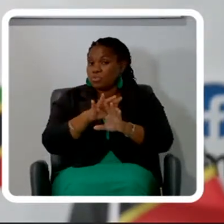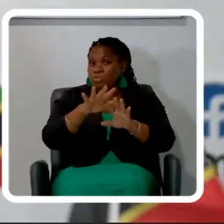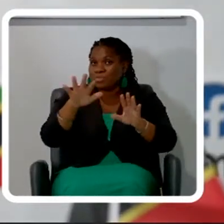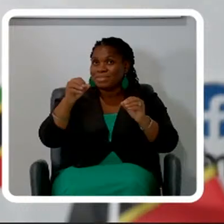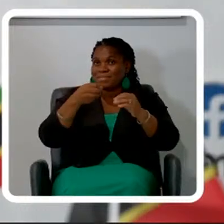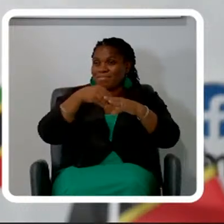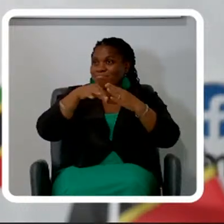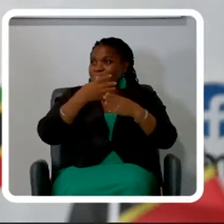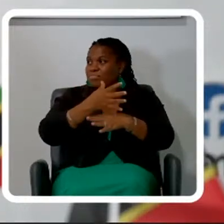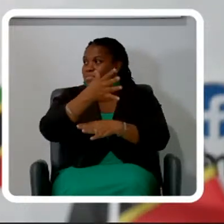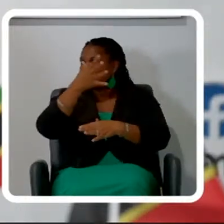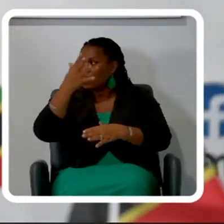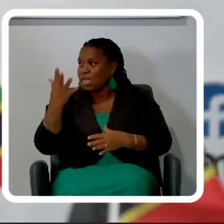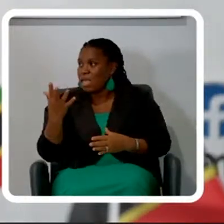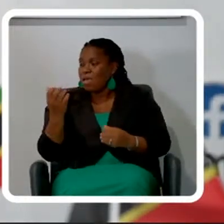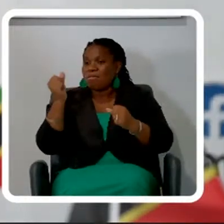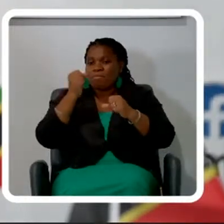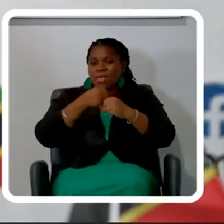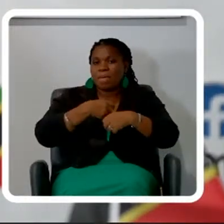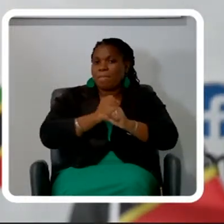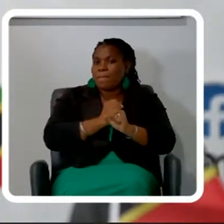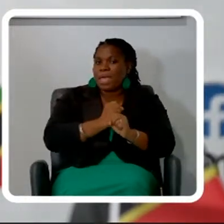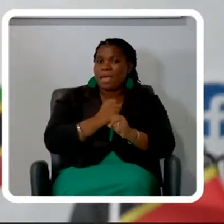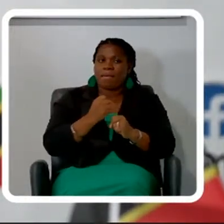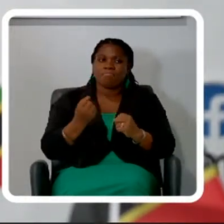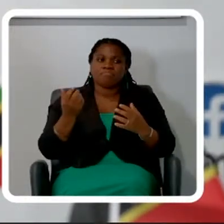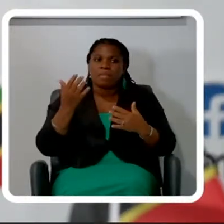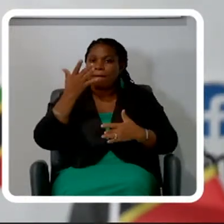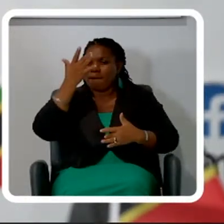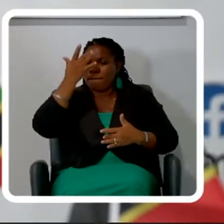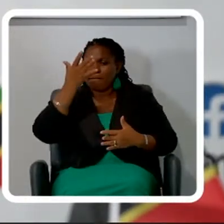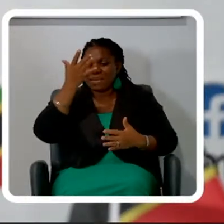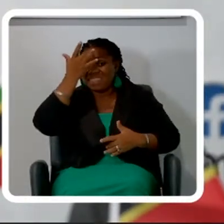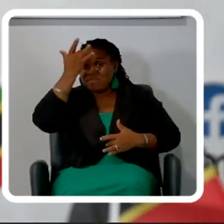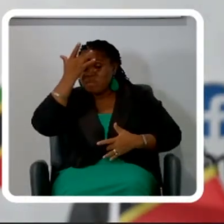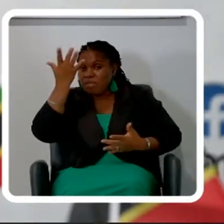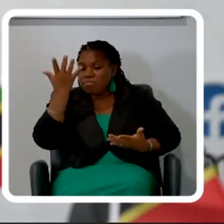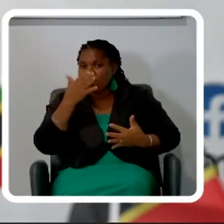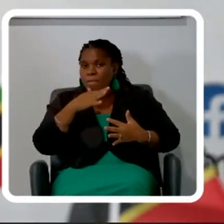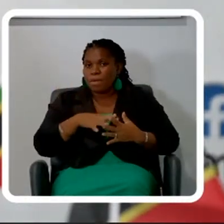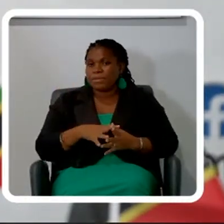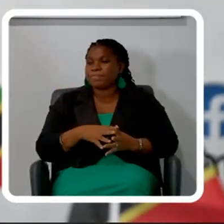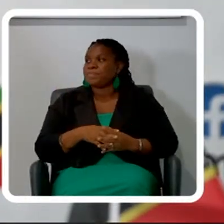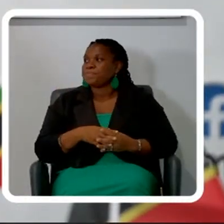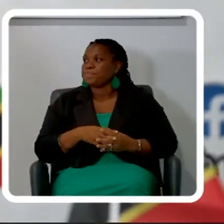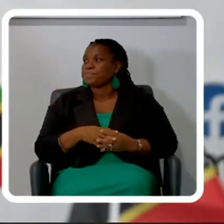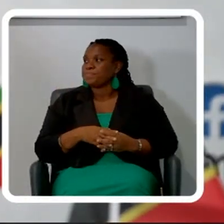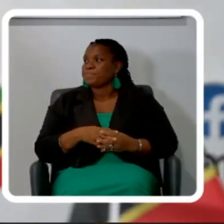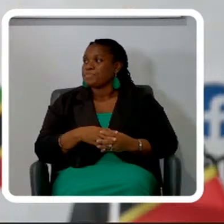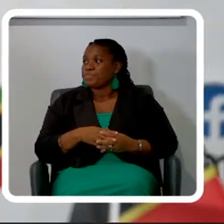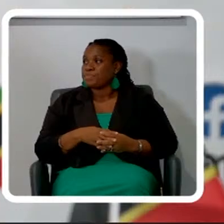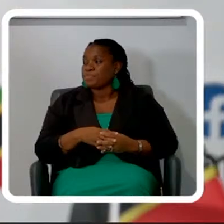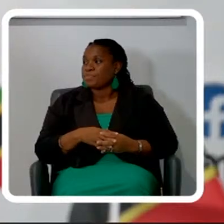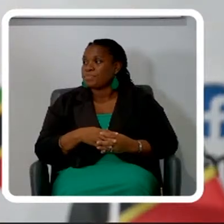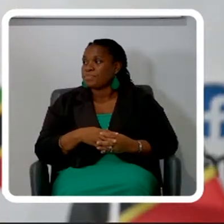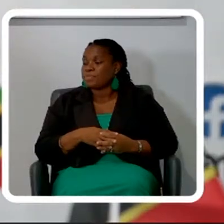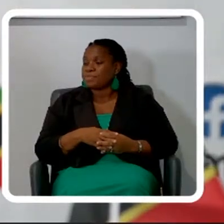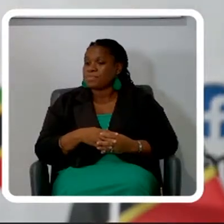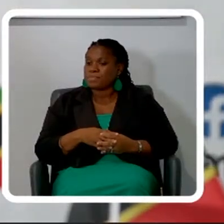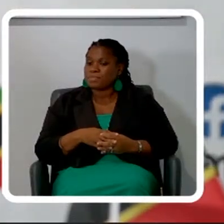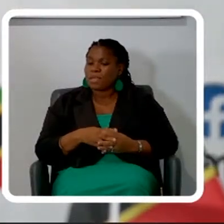2 things as far as breast cancer is concerned in terms of mammography, so that we can have mammograms being offered